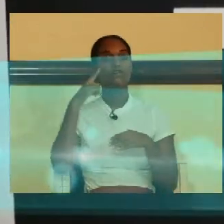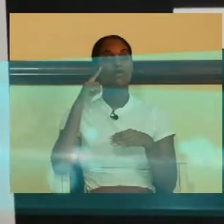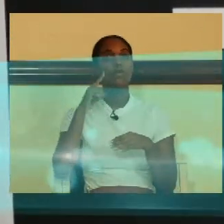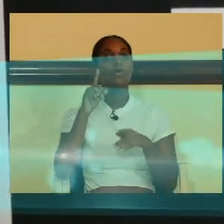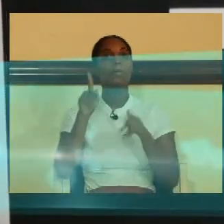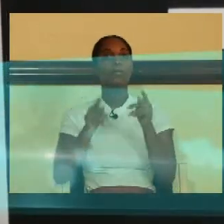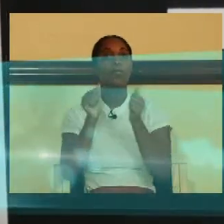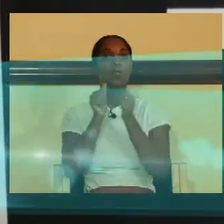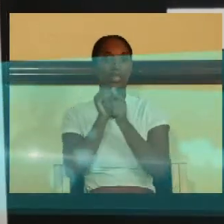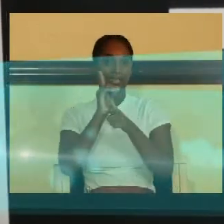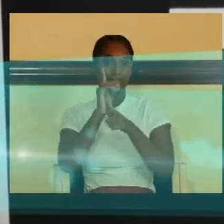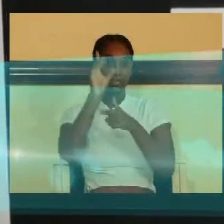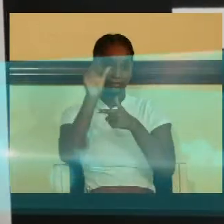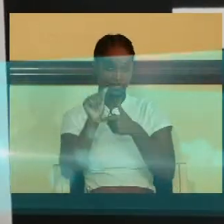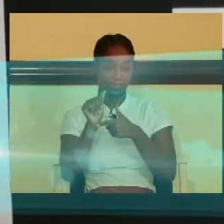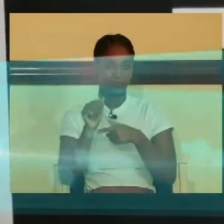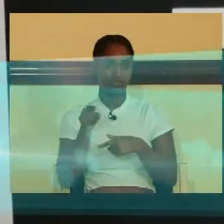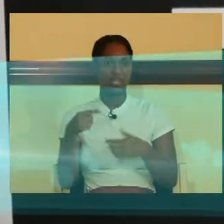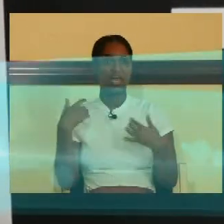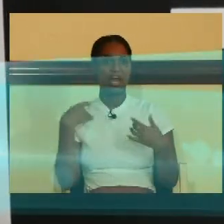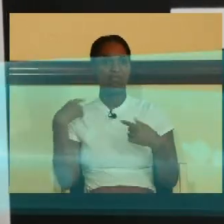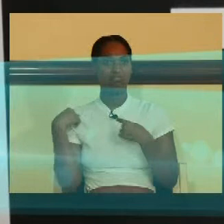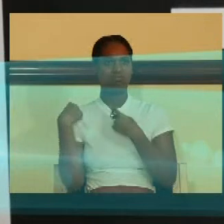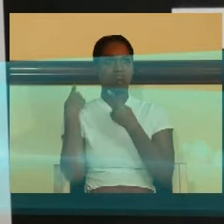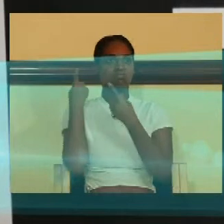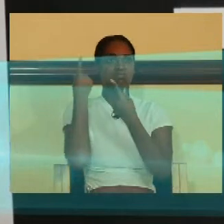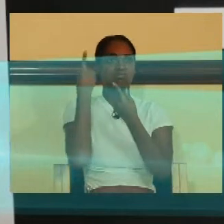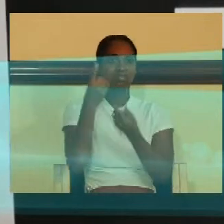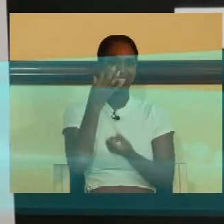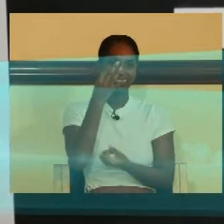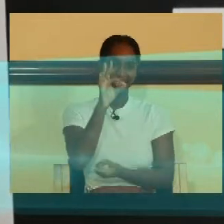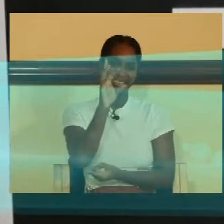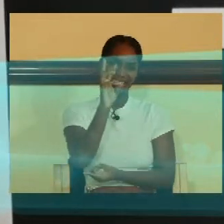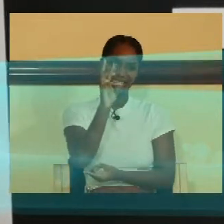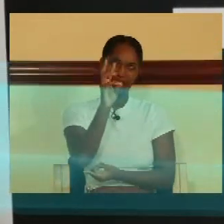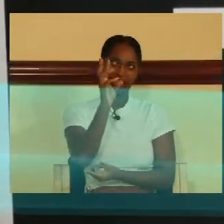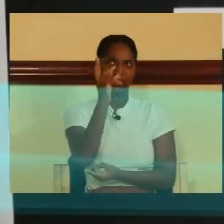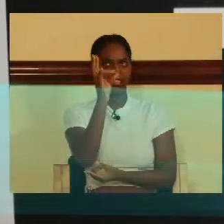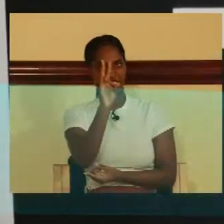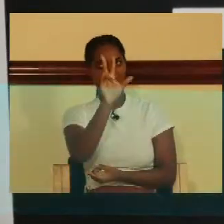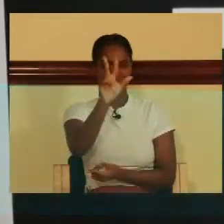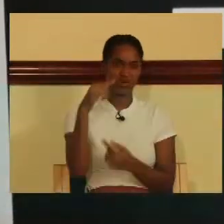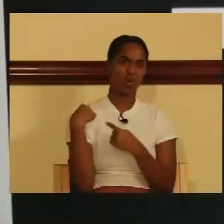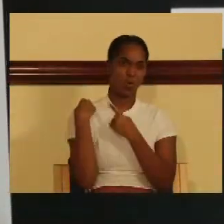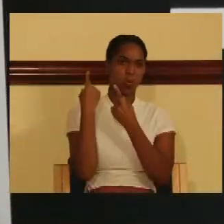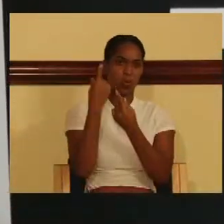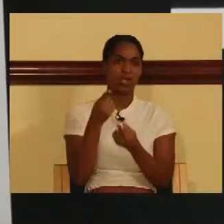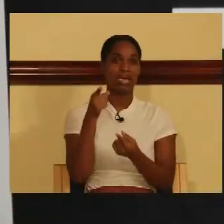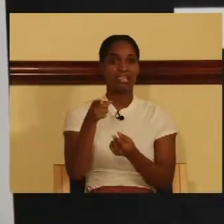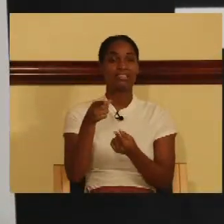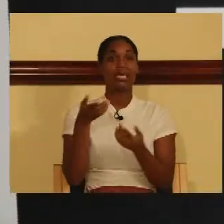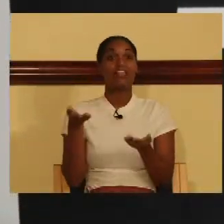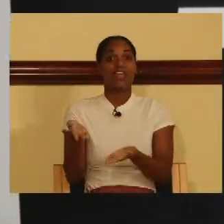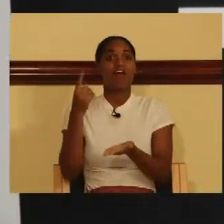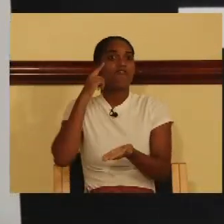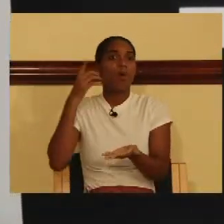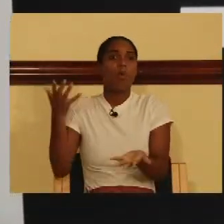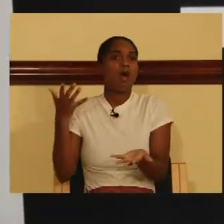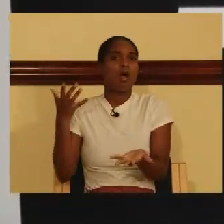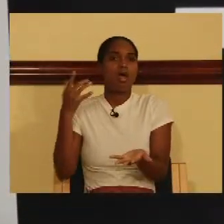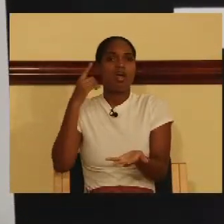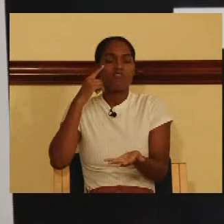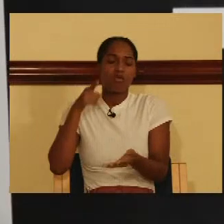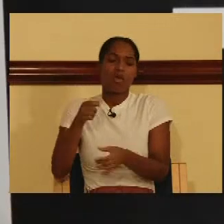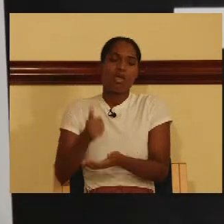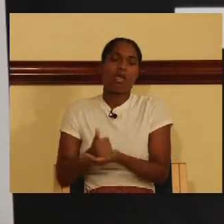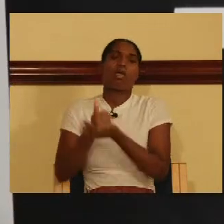Disabilities that has been in existence since 1973, and it exists to ensure that it